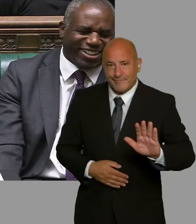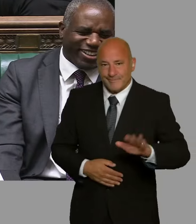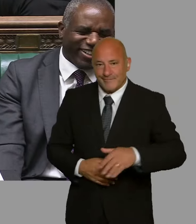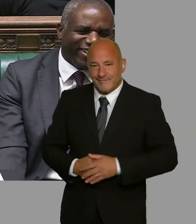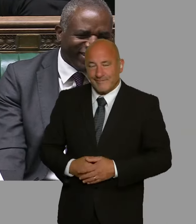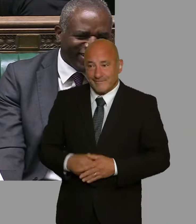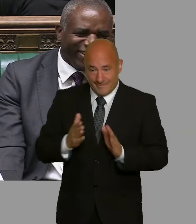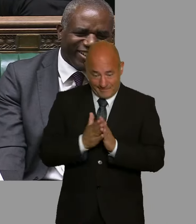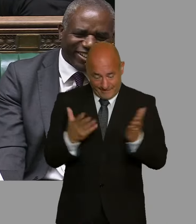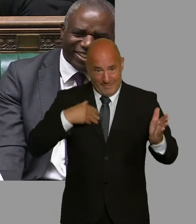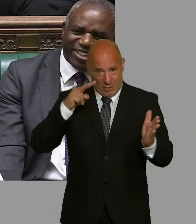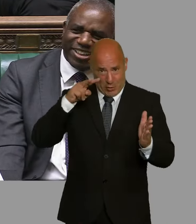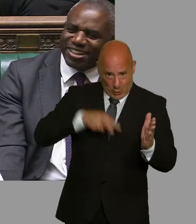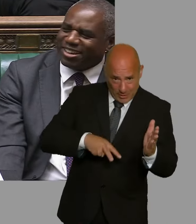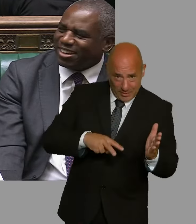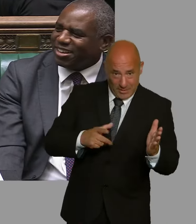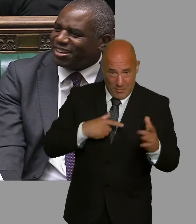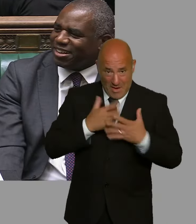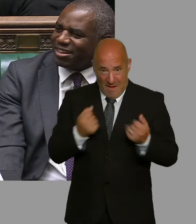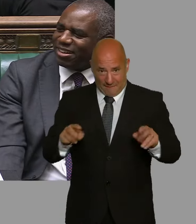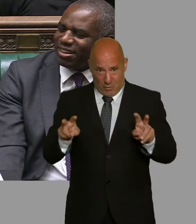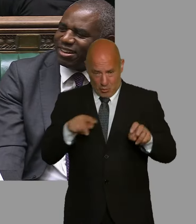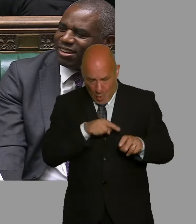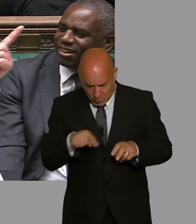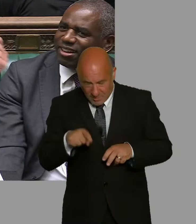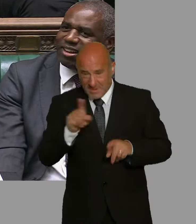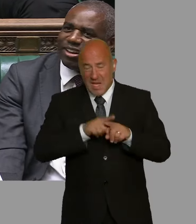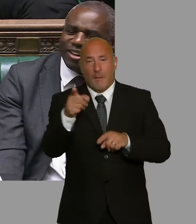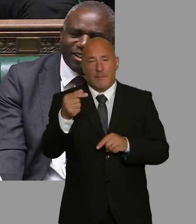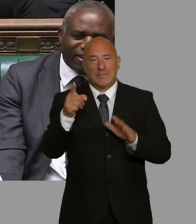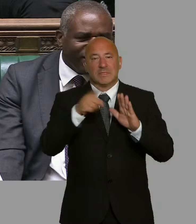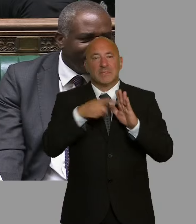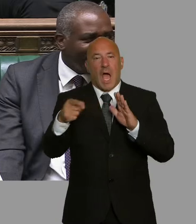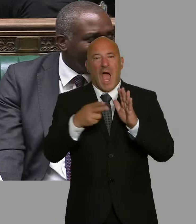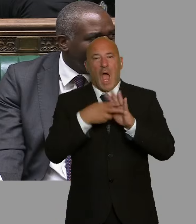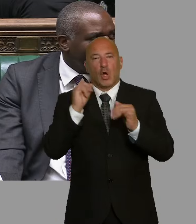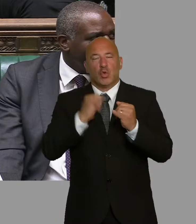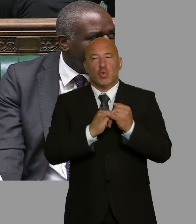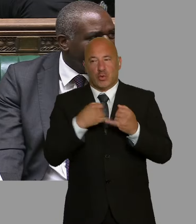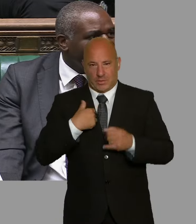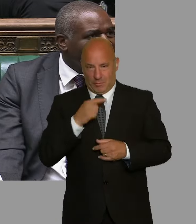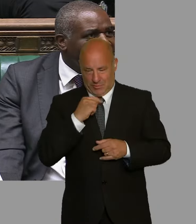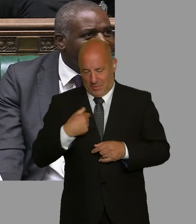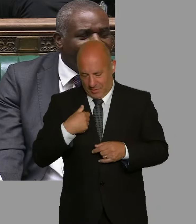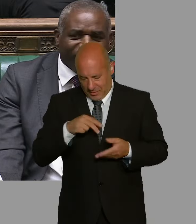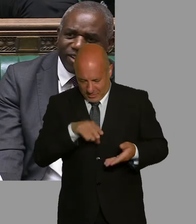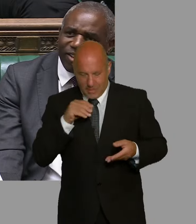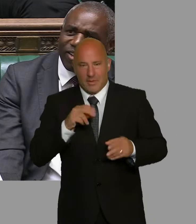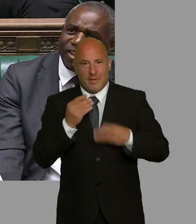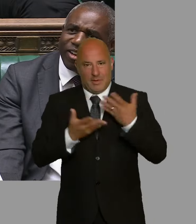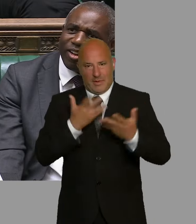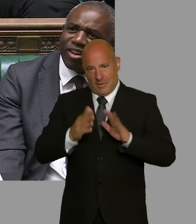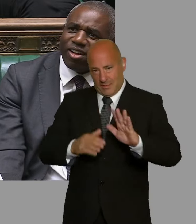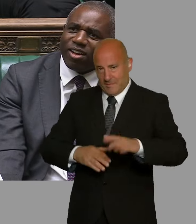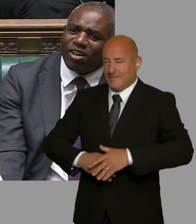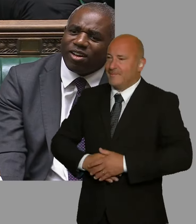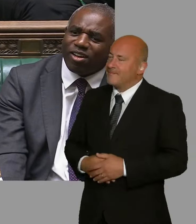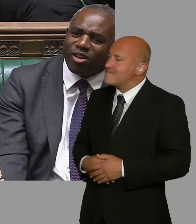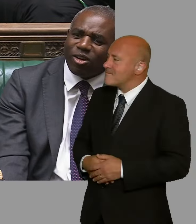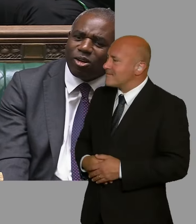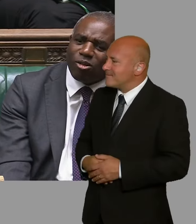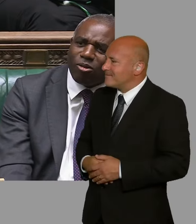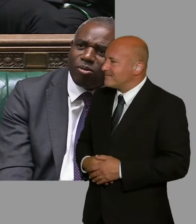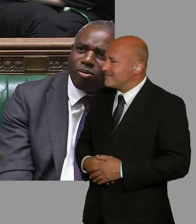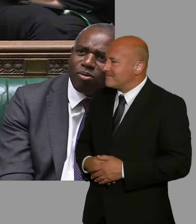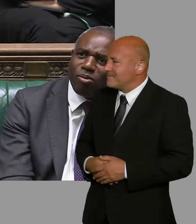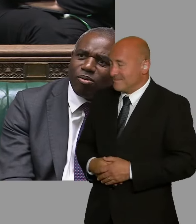It's what the Leader of the Opposition says. It's worth listening to. What she said was this. Sky News, Mr. Speaker, Israel is fighting a proxy war on behalf of the